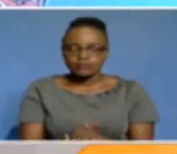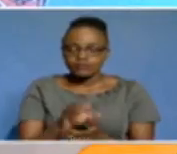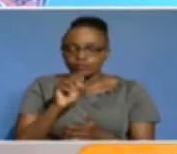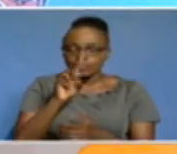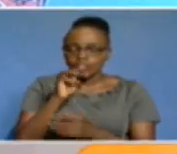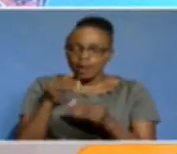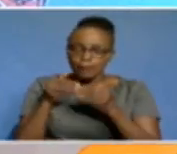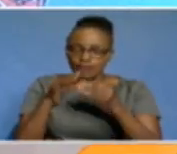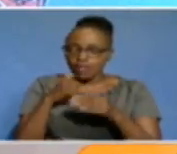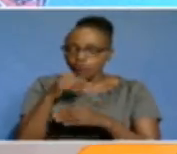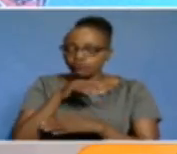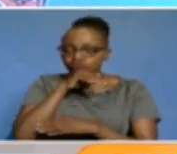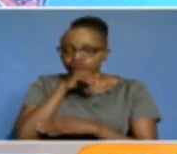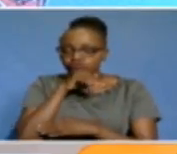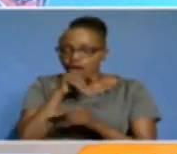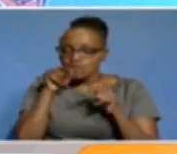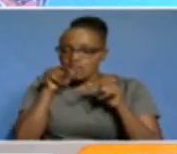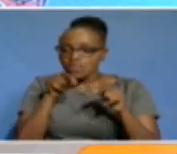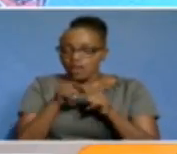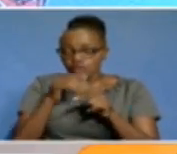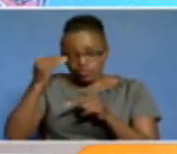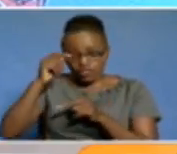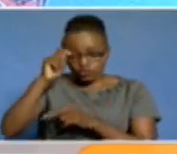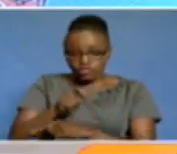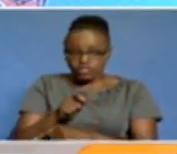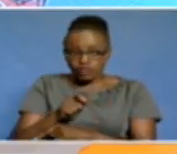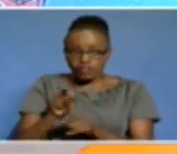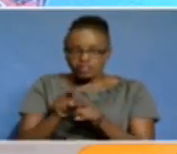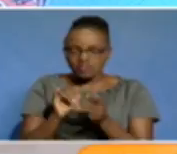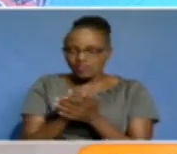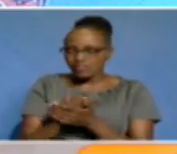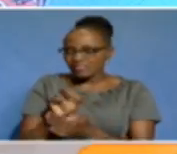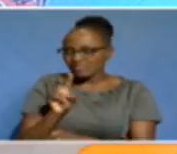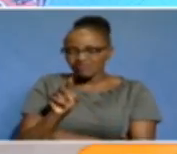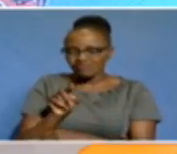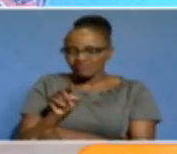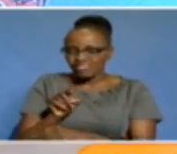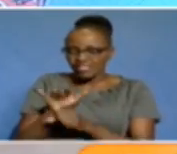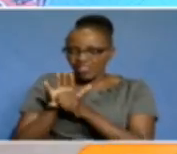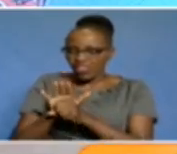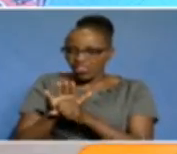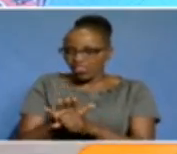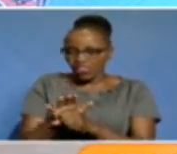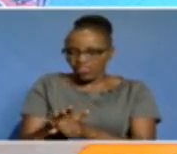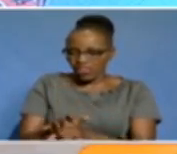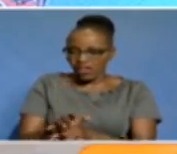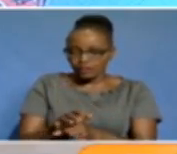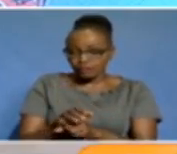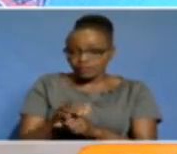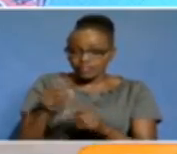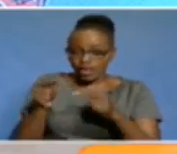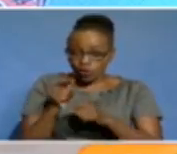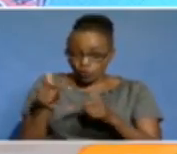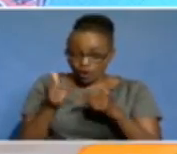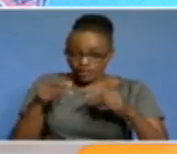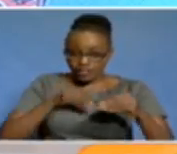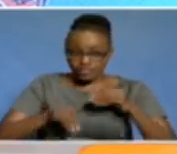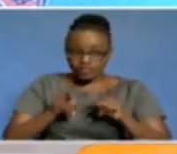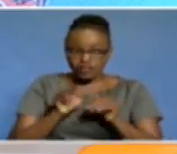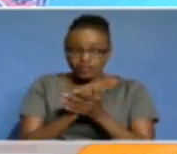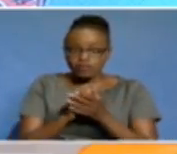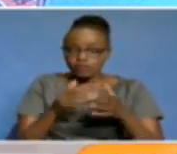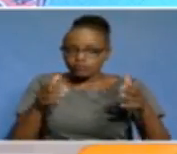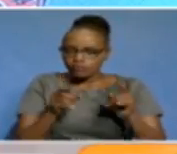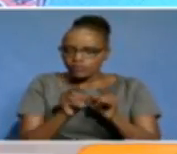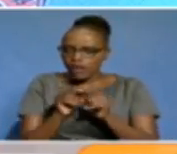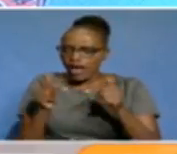ODM leader Raila Odinga has accused the judiciary of undermining the war on graft. Raila spoke as the multi-sectoral initiative